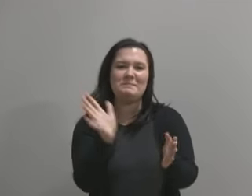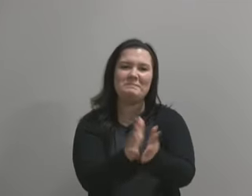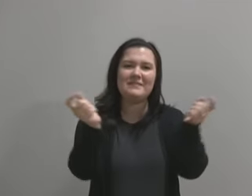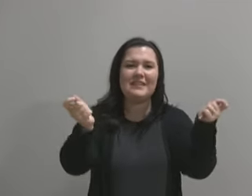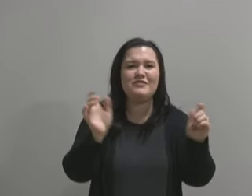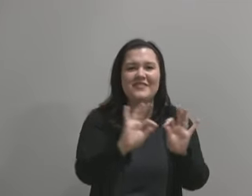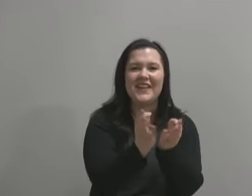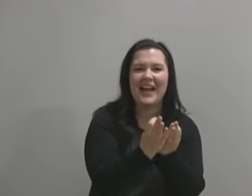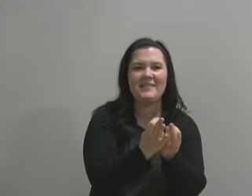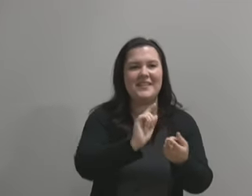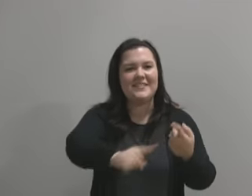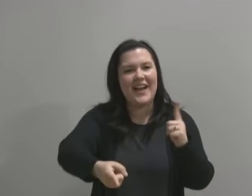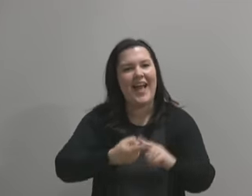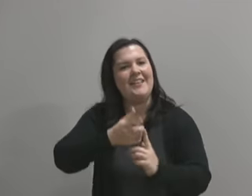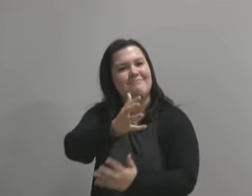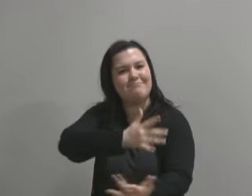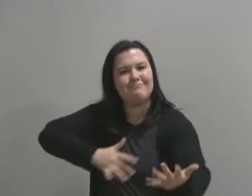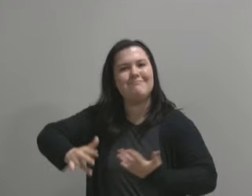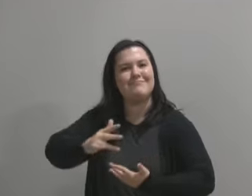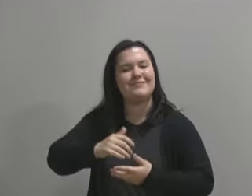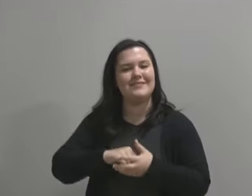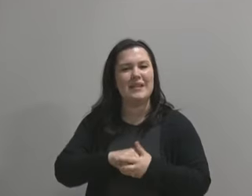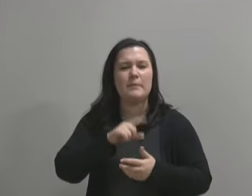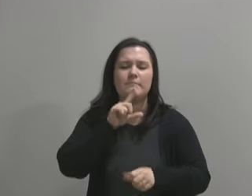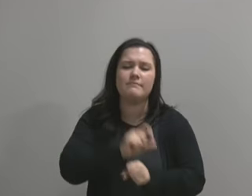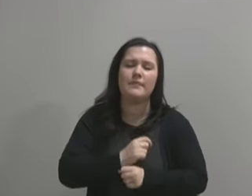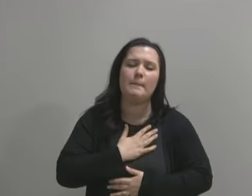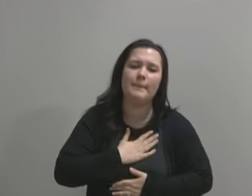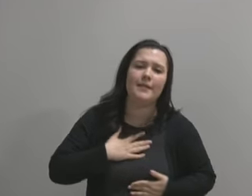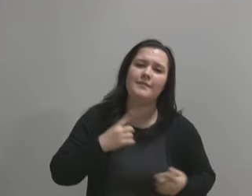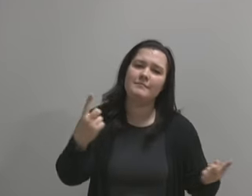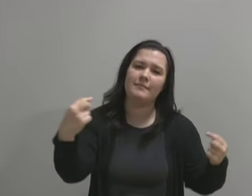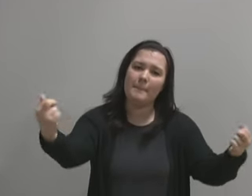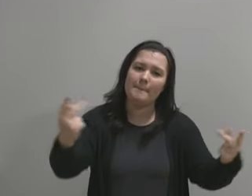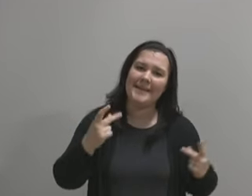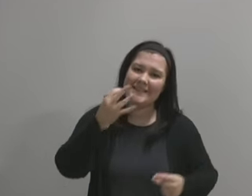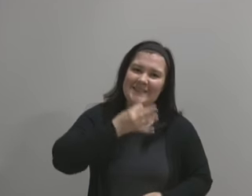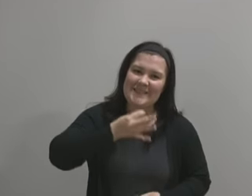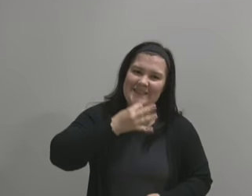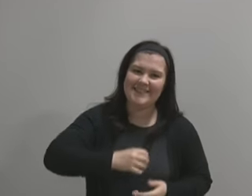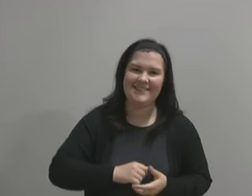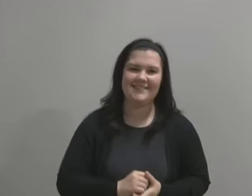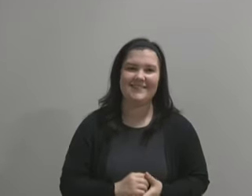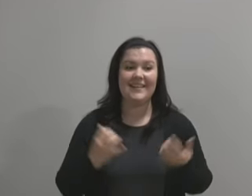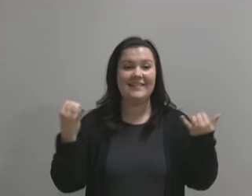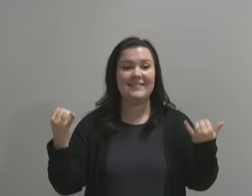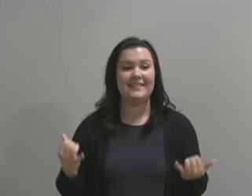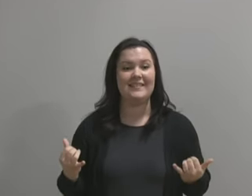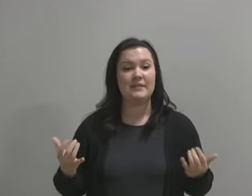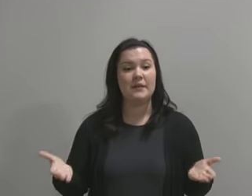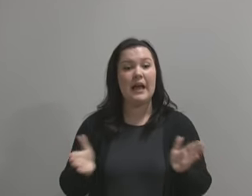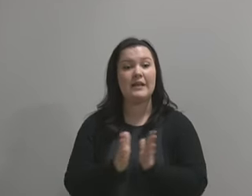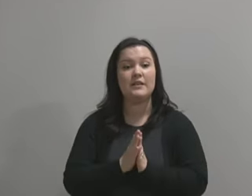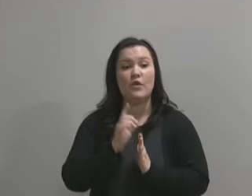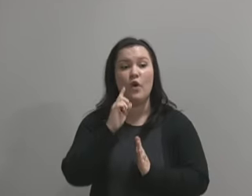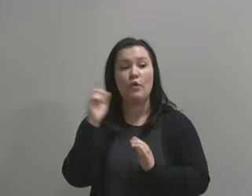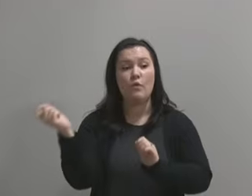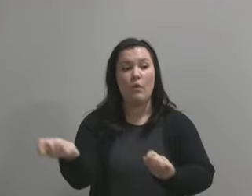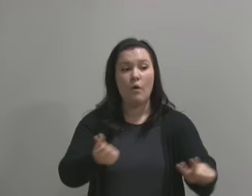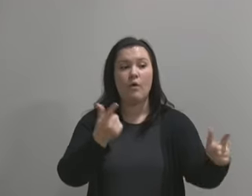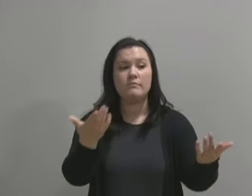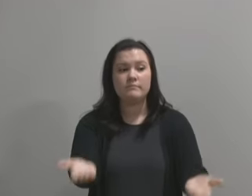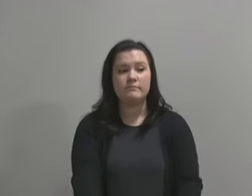with your family and your friends, and please return to us soon. And now I ask for all